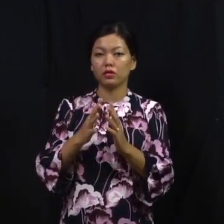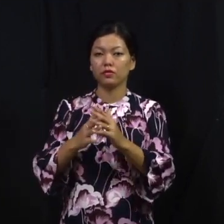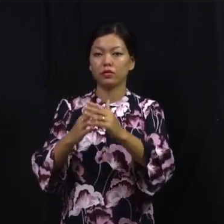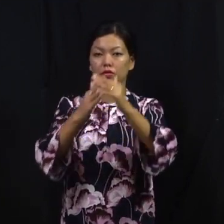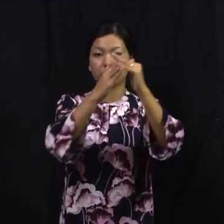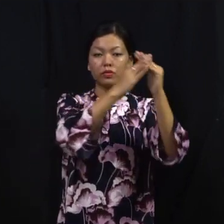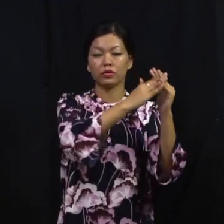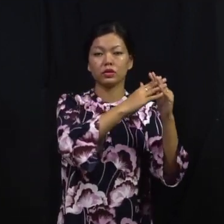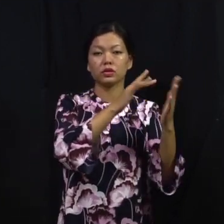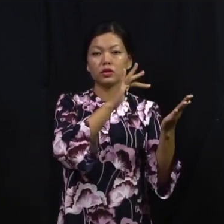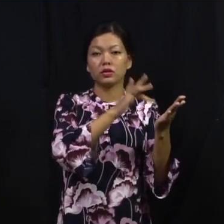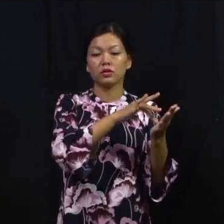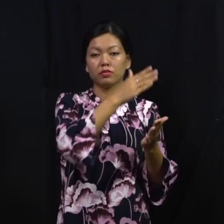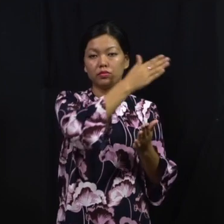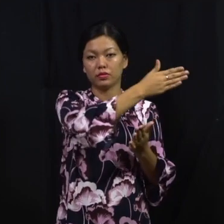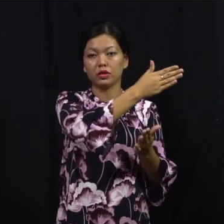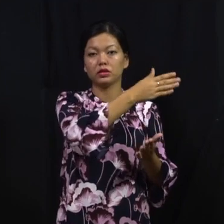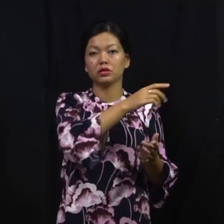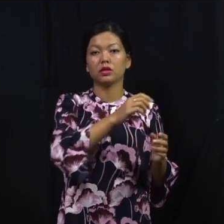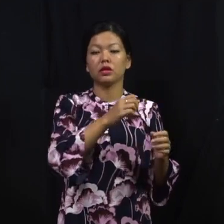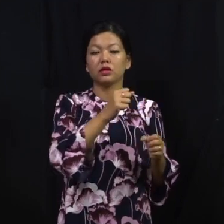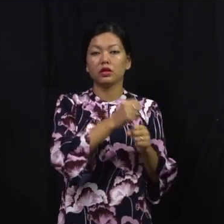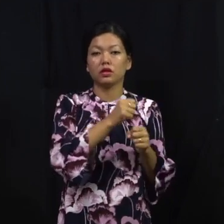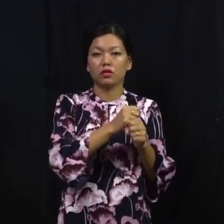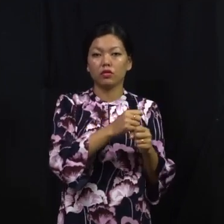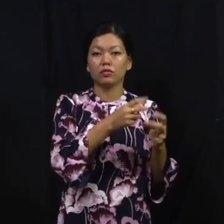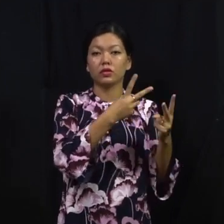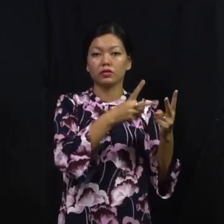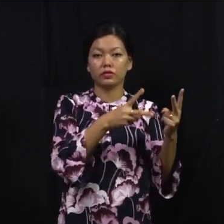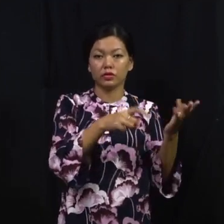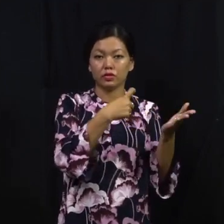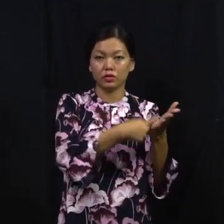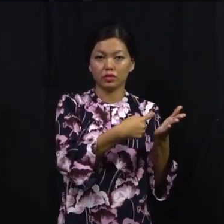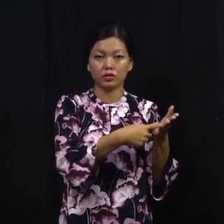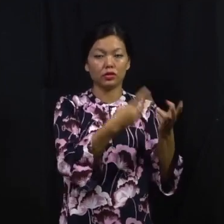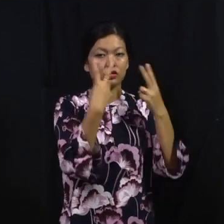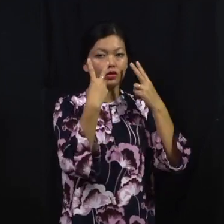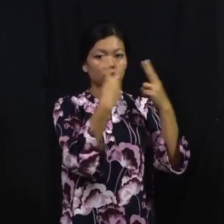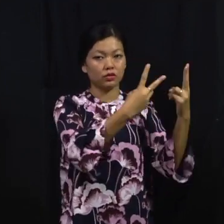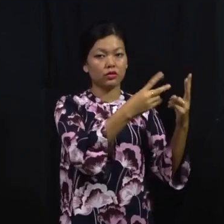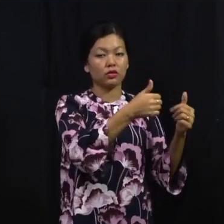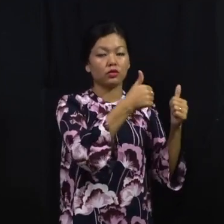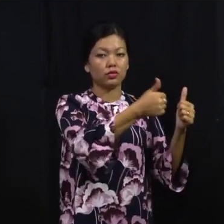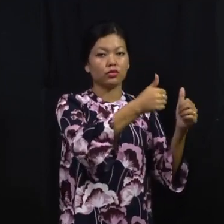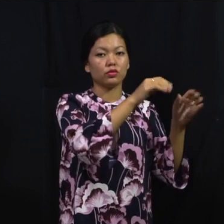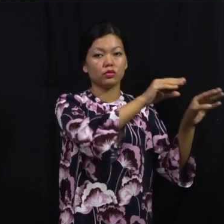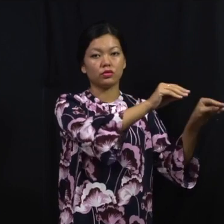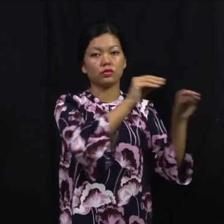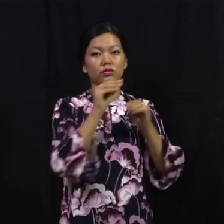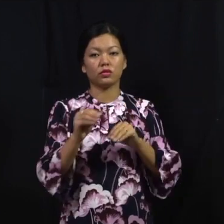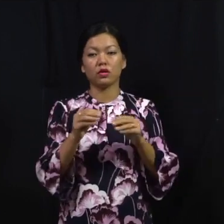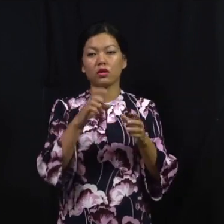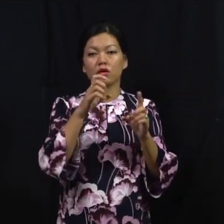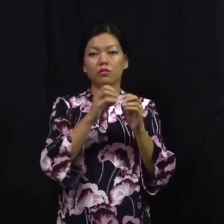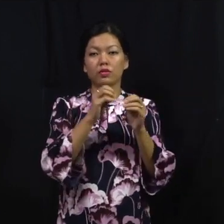this can be seen even in the present constitution, right? We have liberty, we have equality. Some of these are also incorporated in